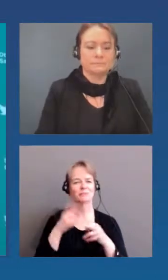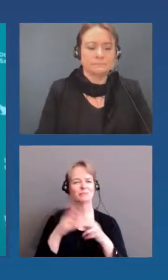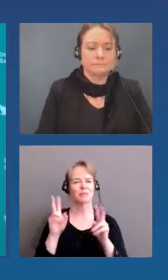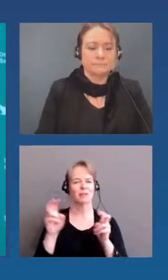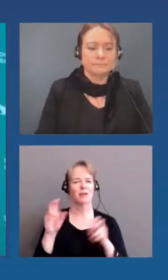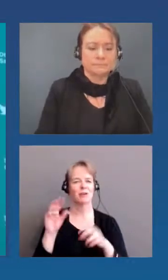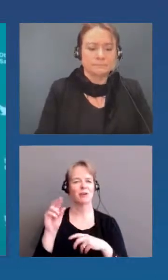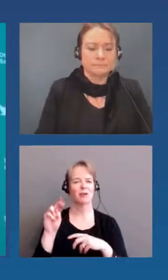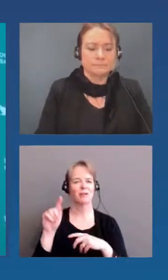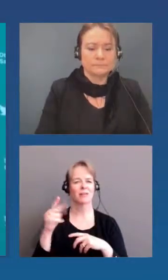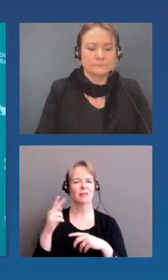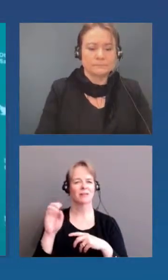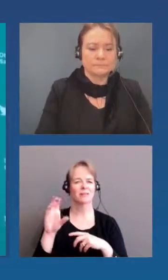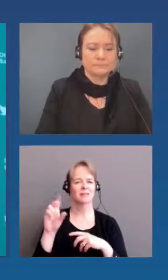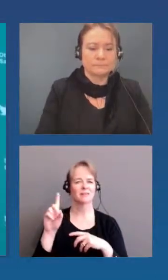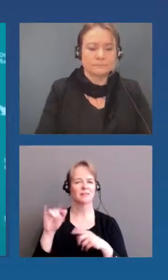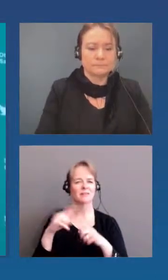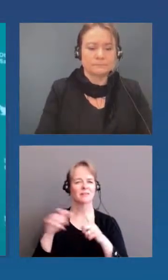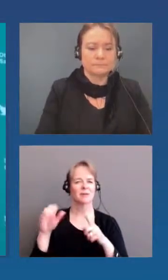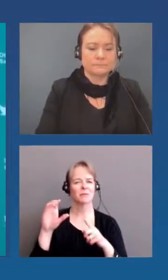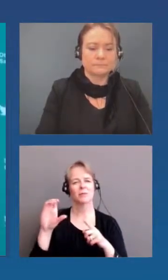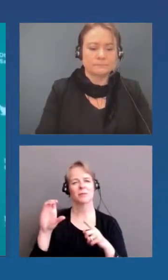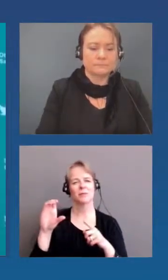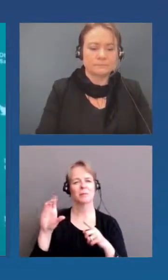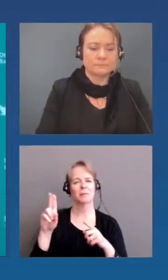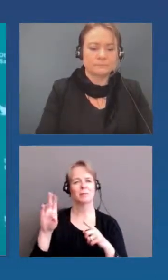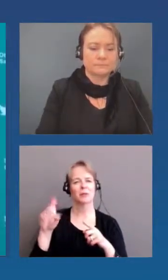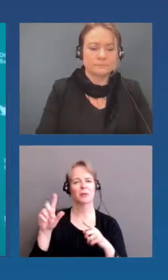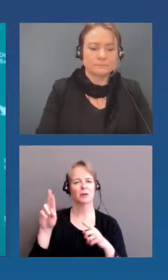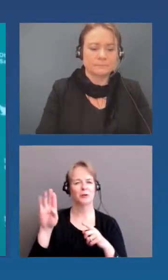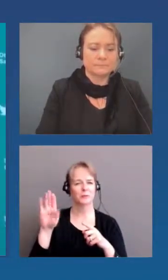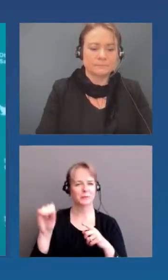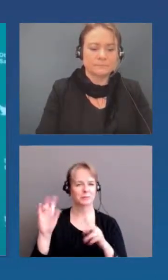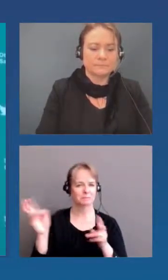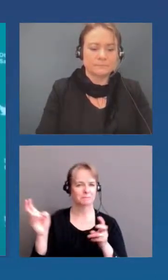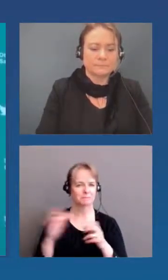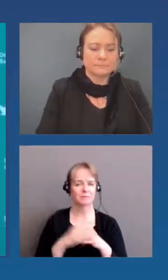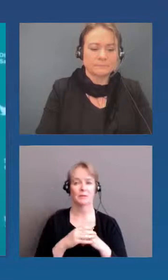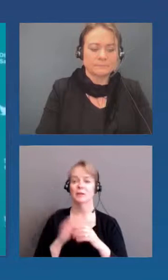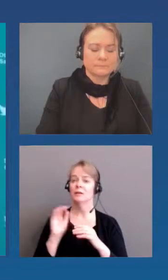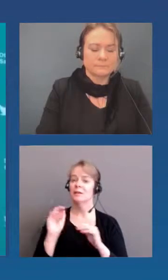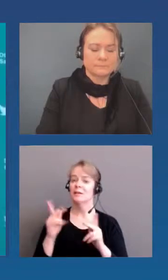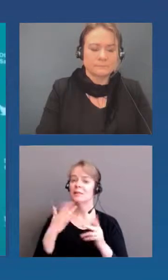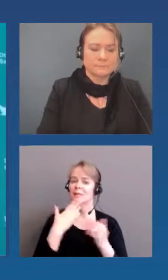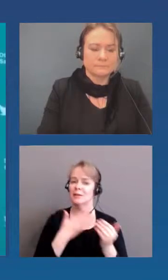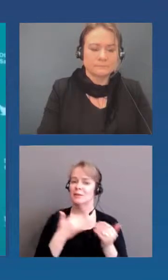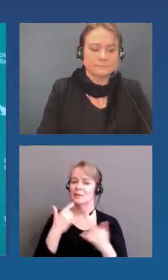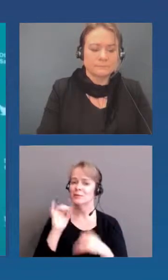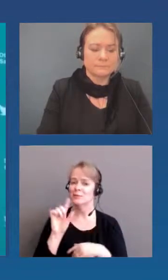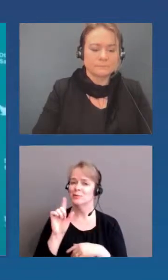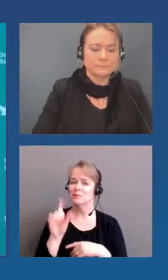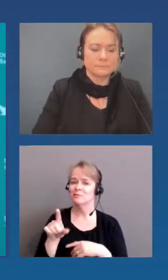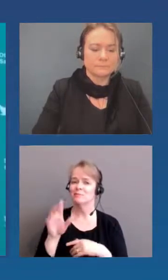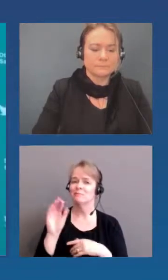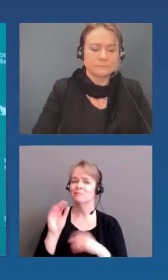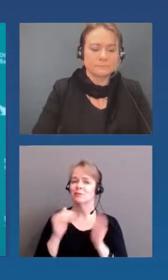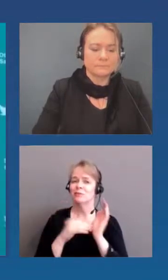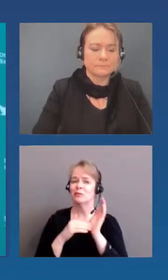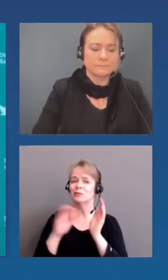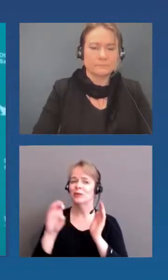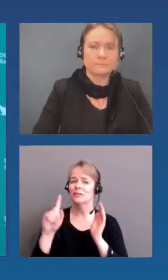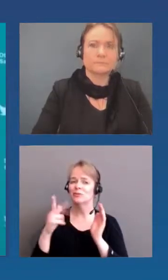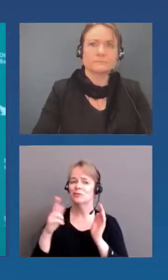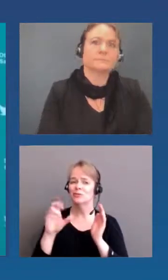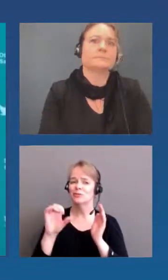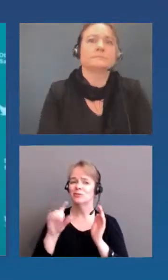very much. So to Dr. Etches, I'm wondering if you have any more detail on, you spoke a lot